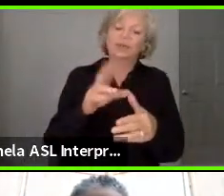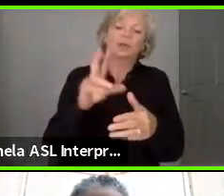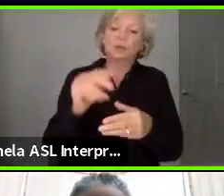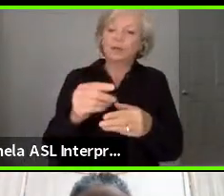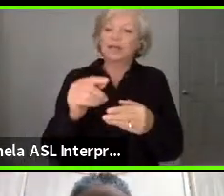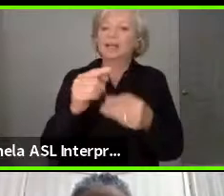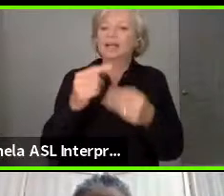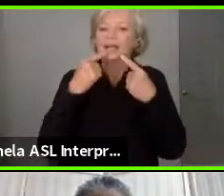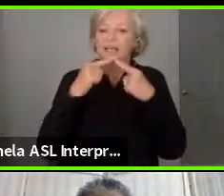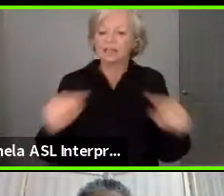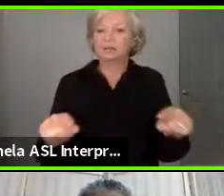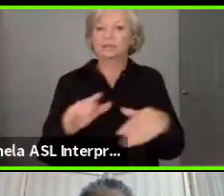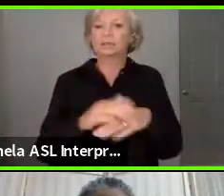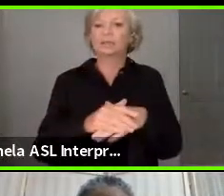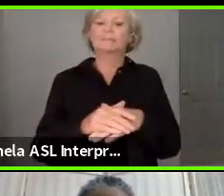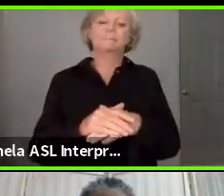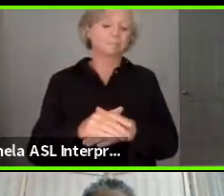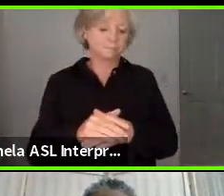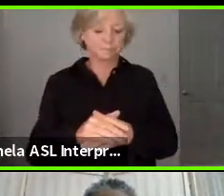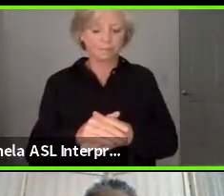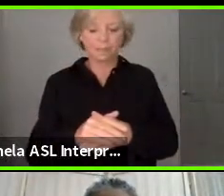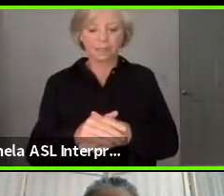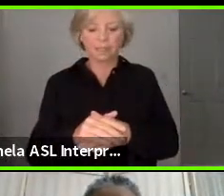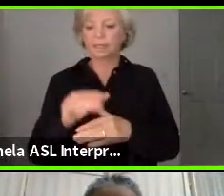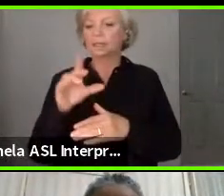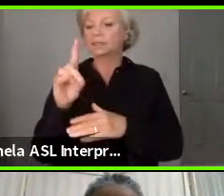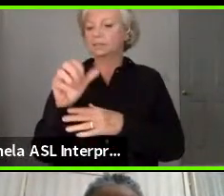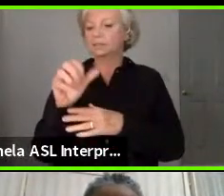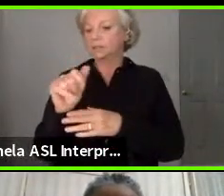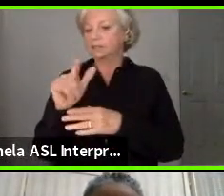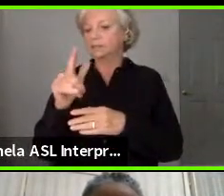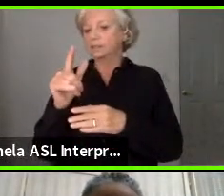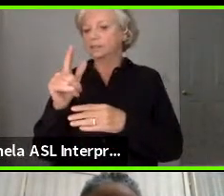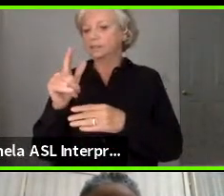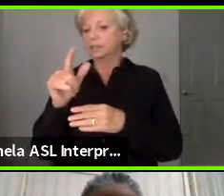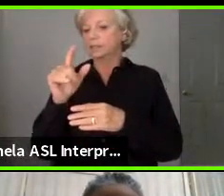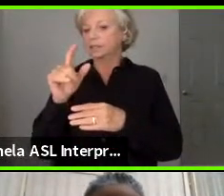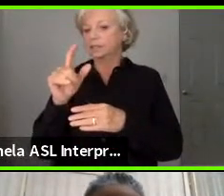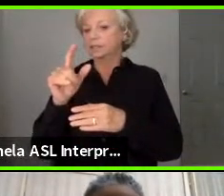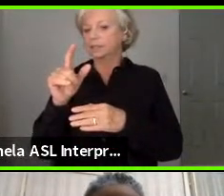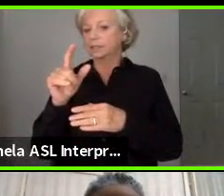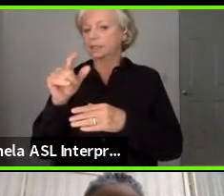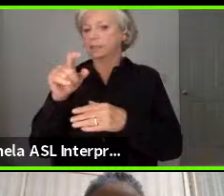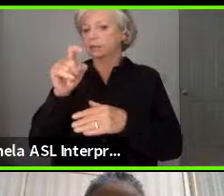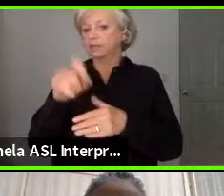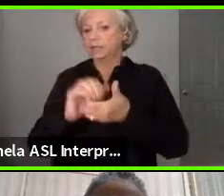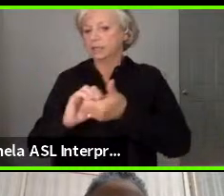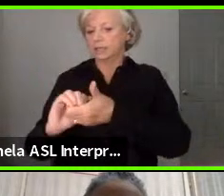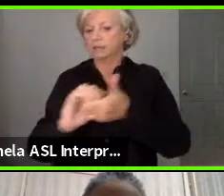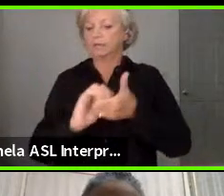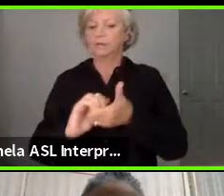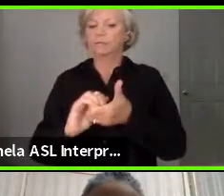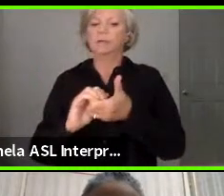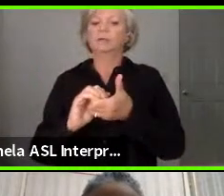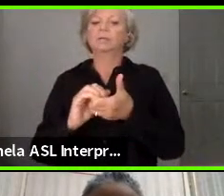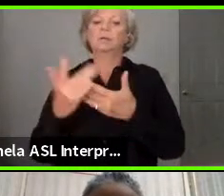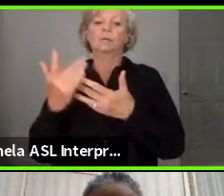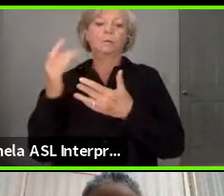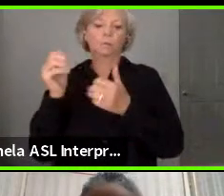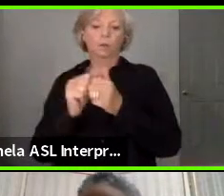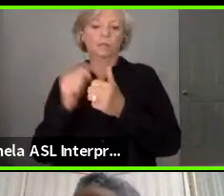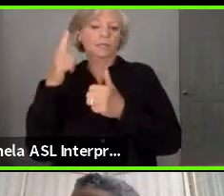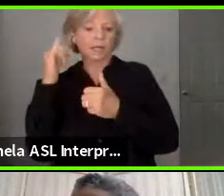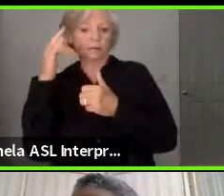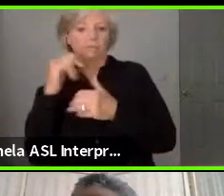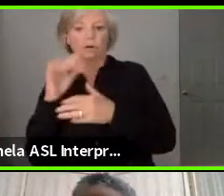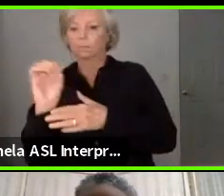State Council on Developmental Disabilities continues to have a partnership with California Office of Emergency Services. And if there are